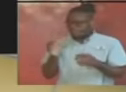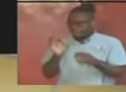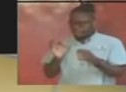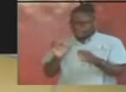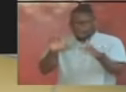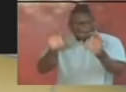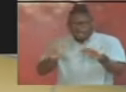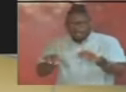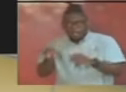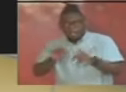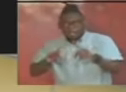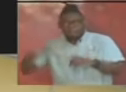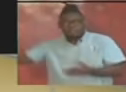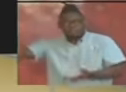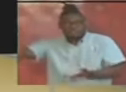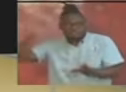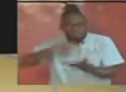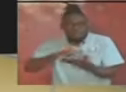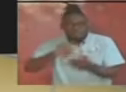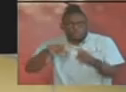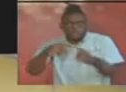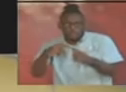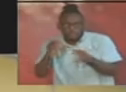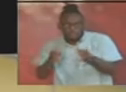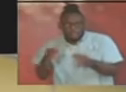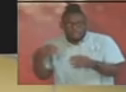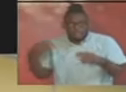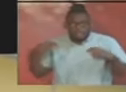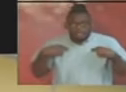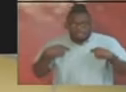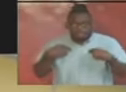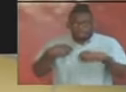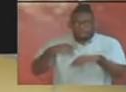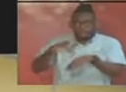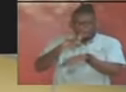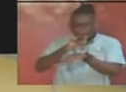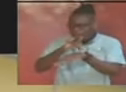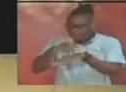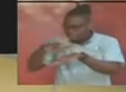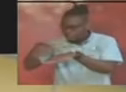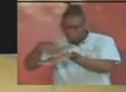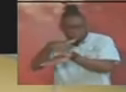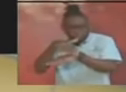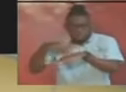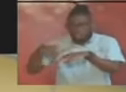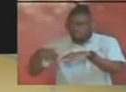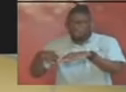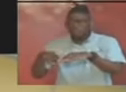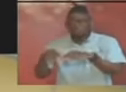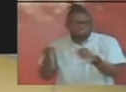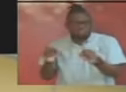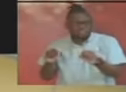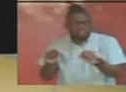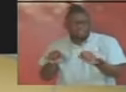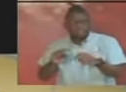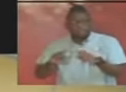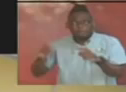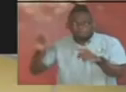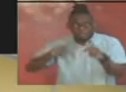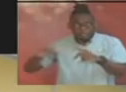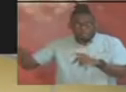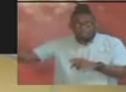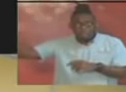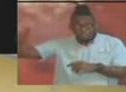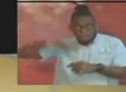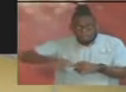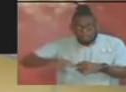or medical challenges in terms of having repatriated nationals in home